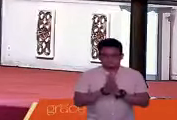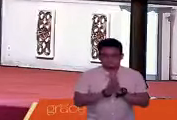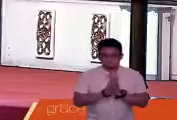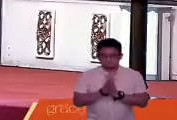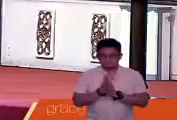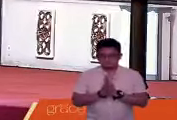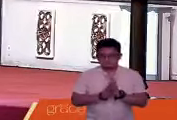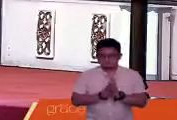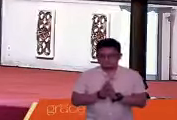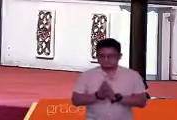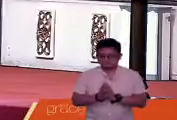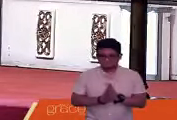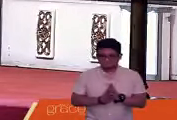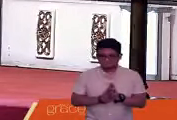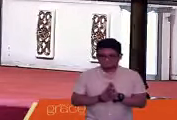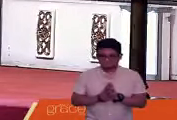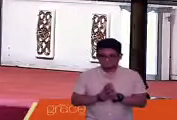Dini ko muhunong.